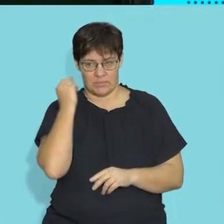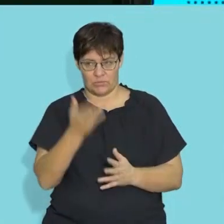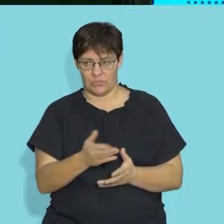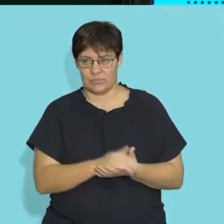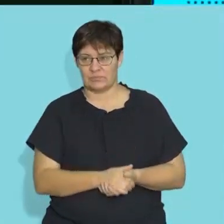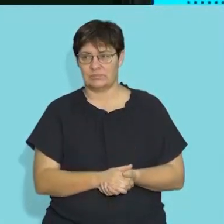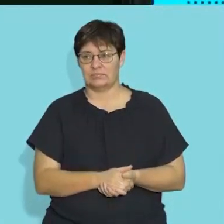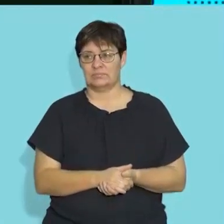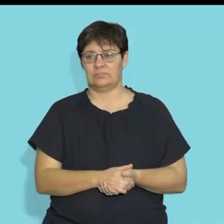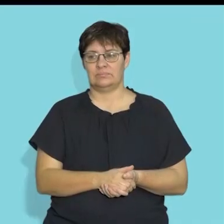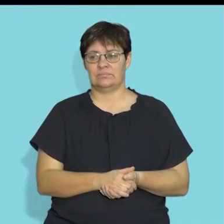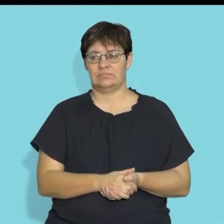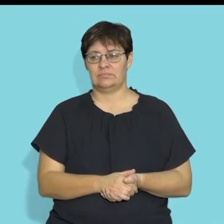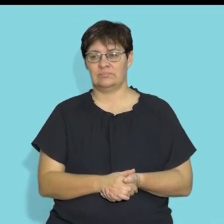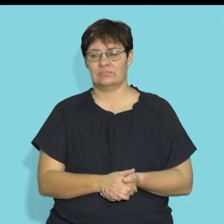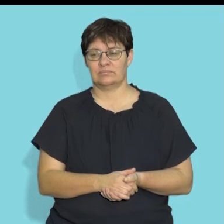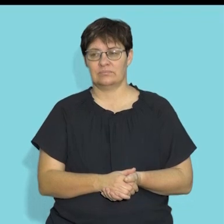name.